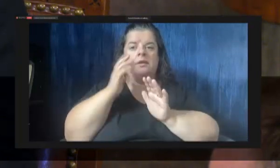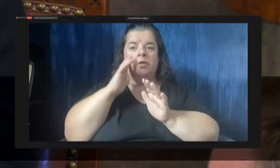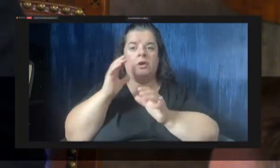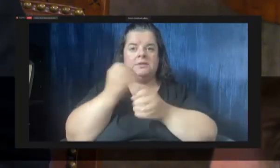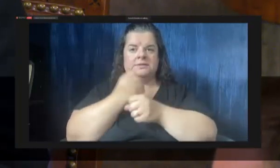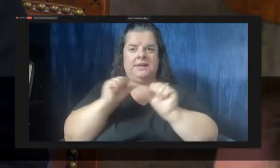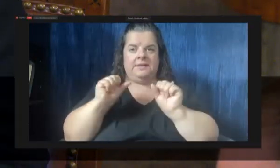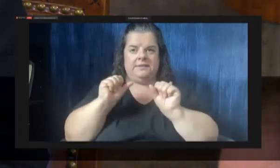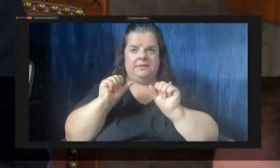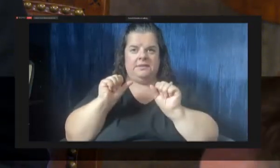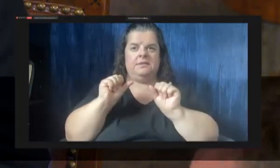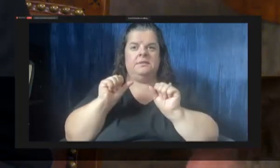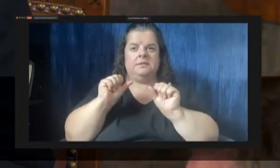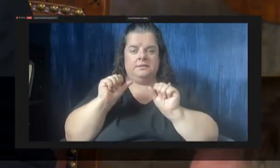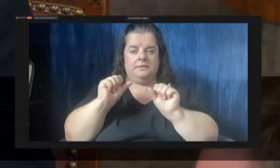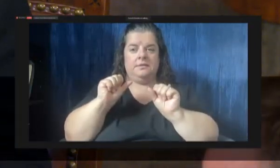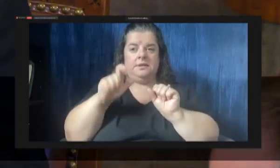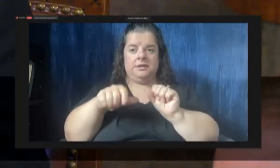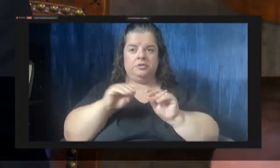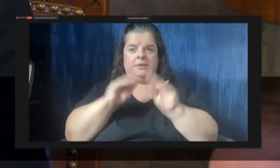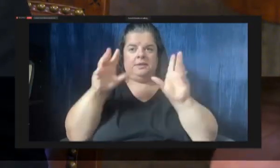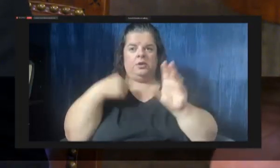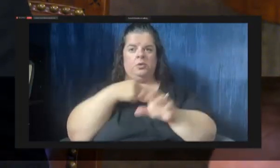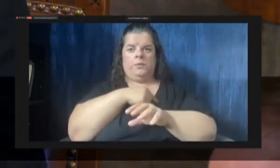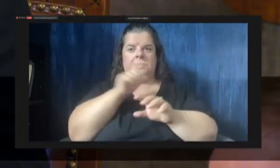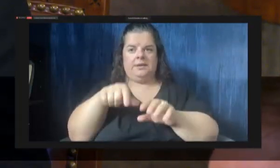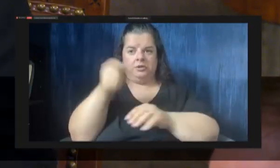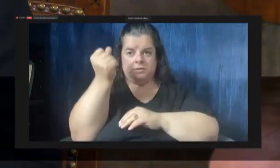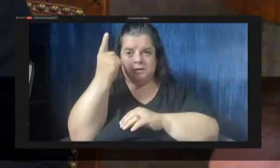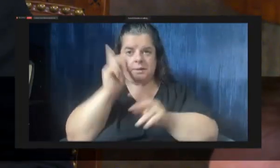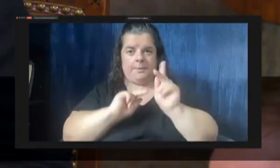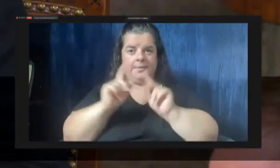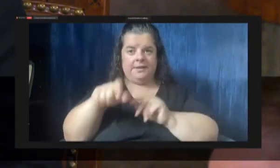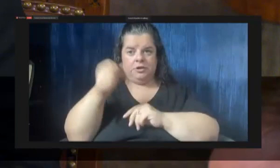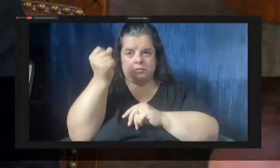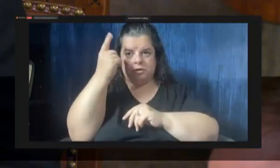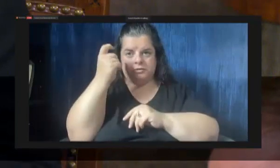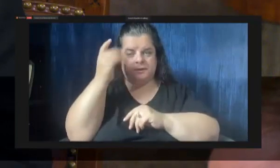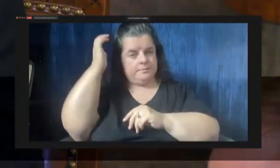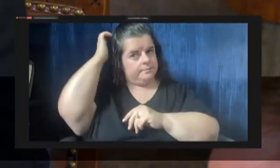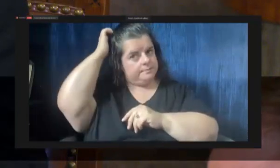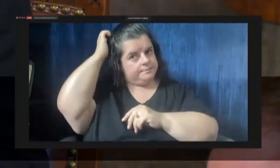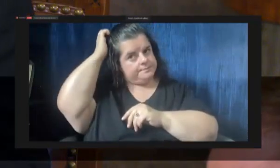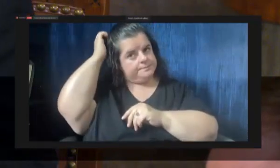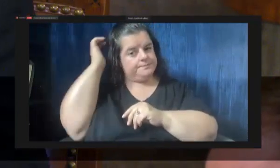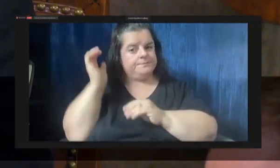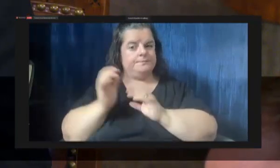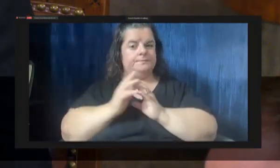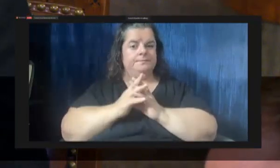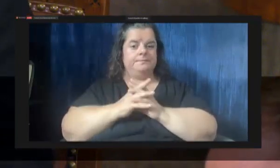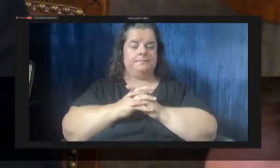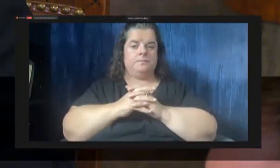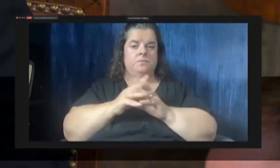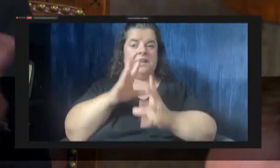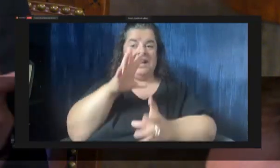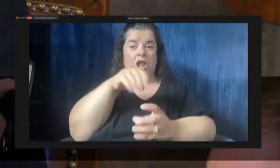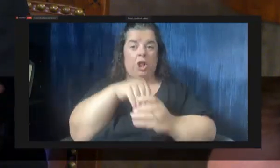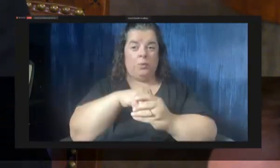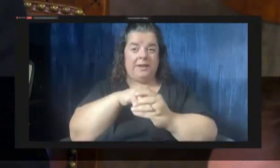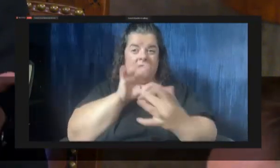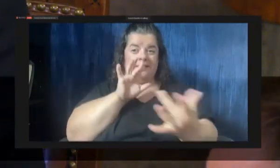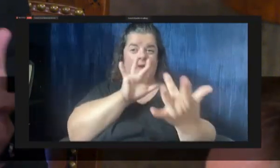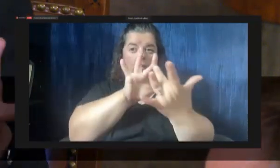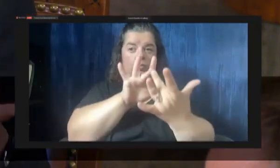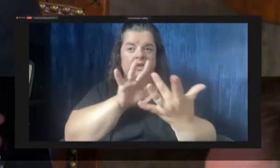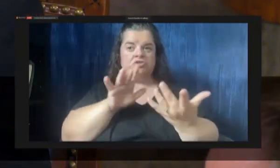to be clear. We need to understand it, and then the public needs to understand it, obviously, including the outreach, right? Including how we're